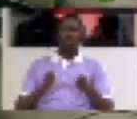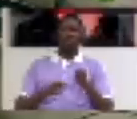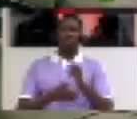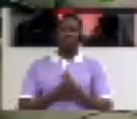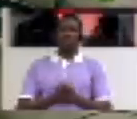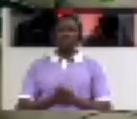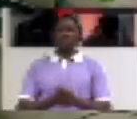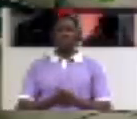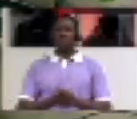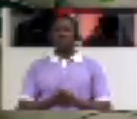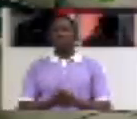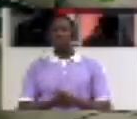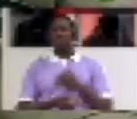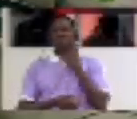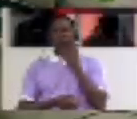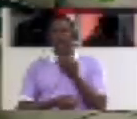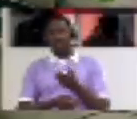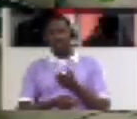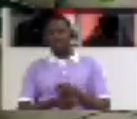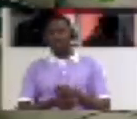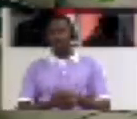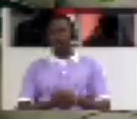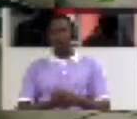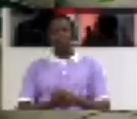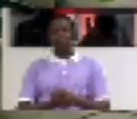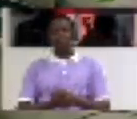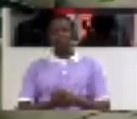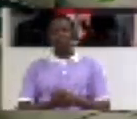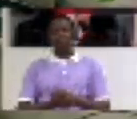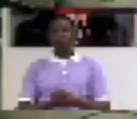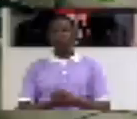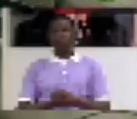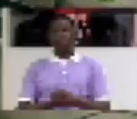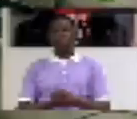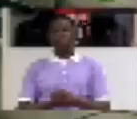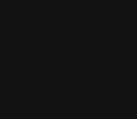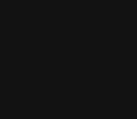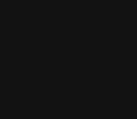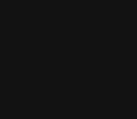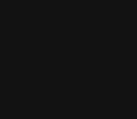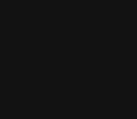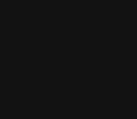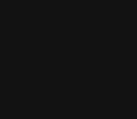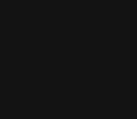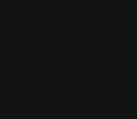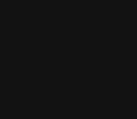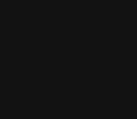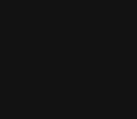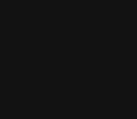May I just intervene, Mr. Chairman? We're requesting a suspension of a